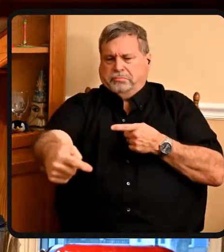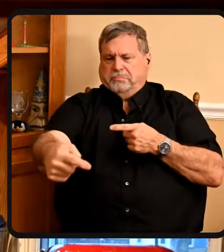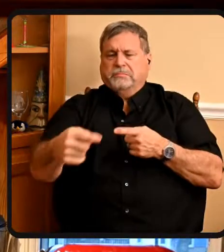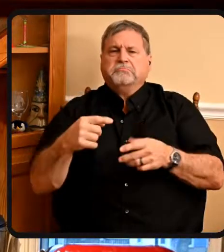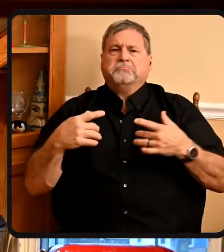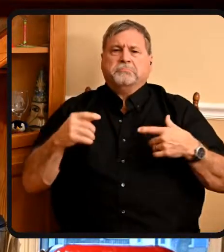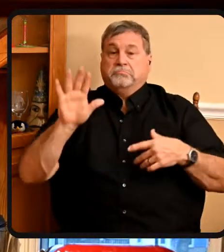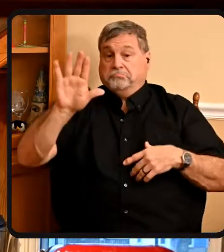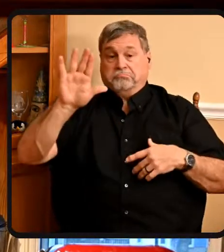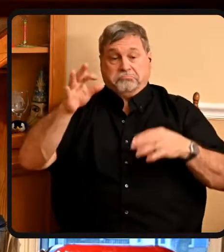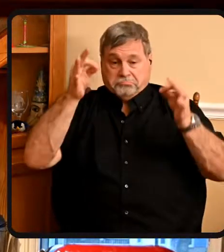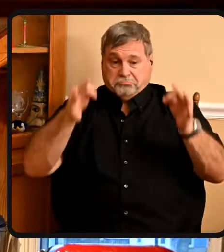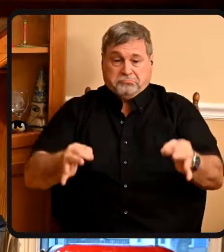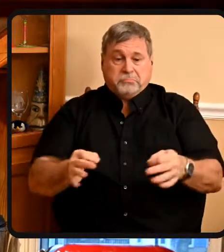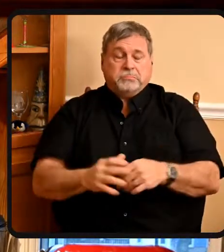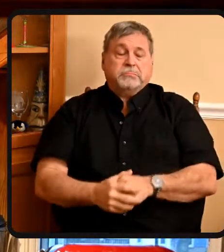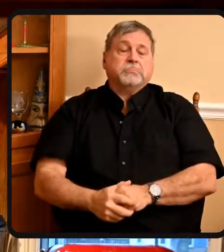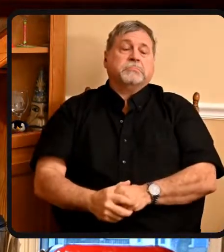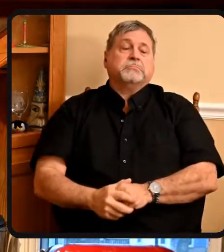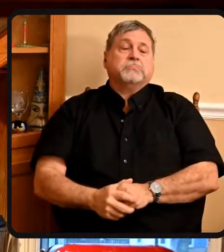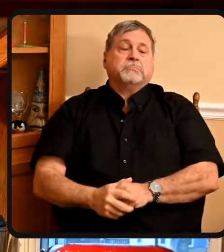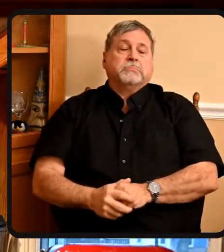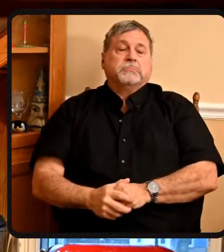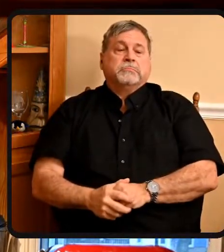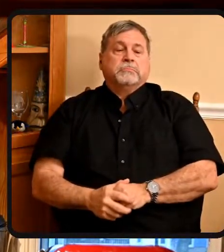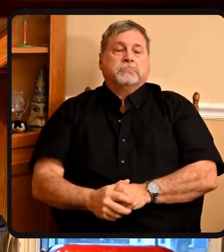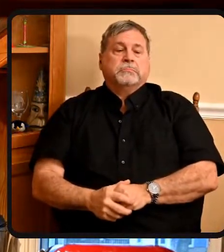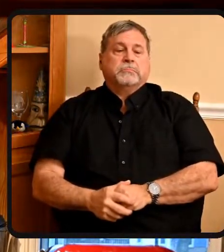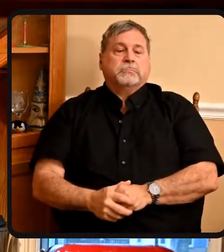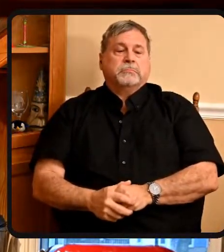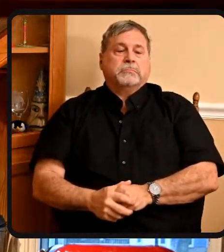your logs to be.